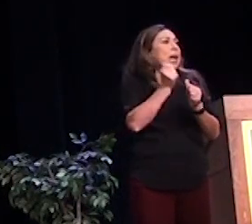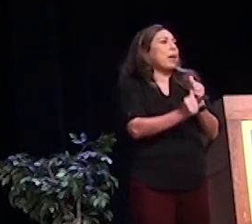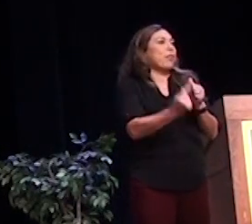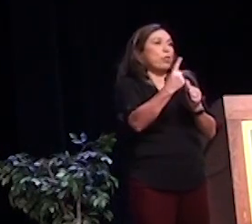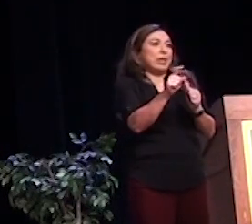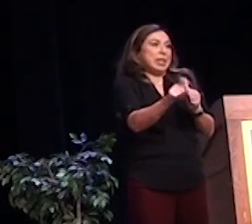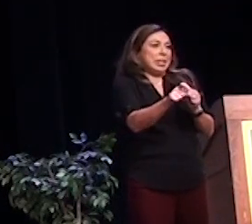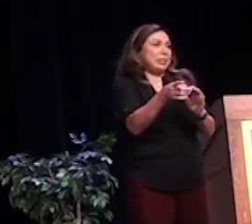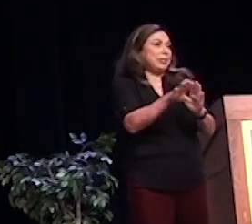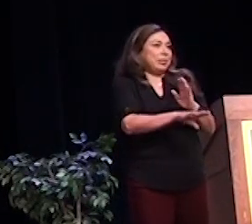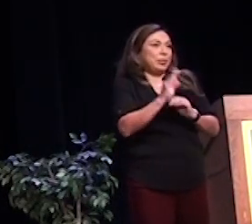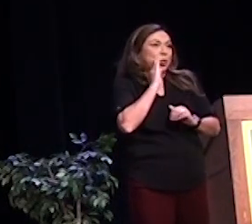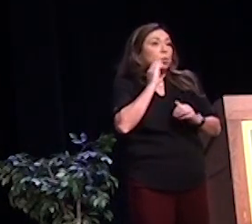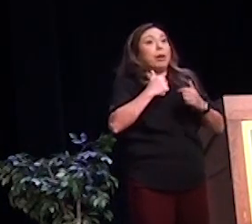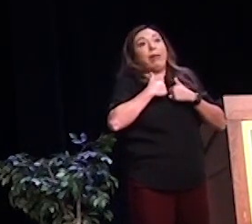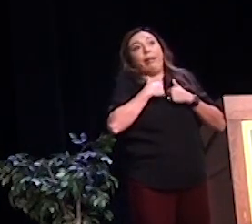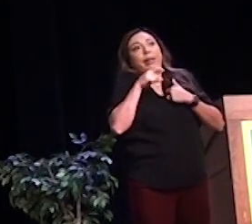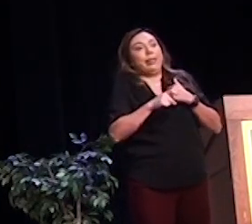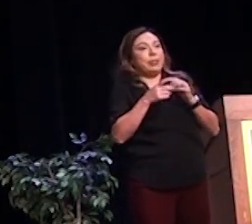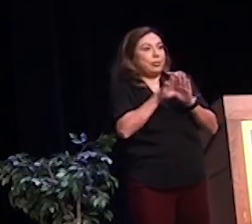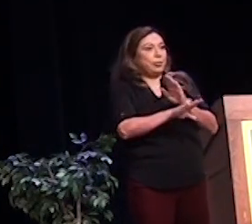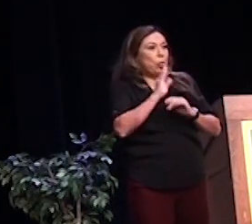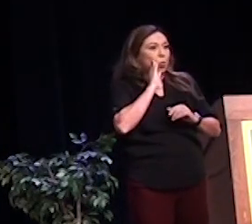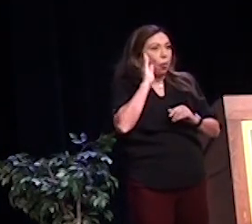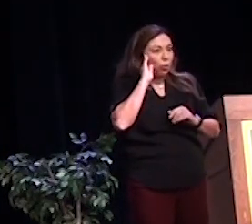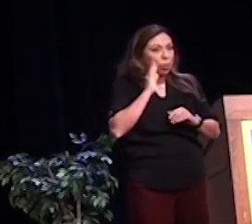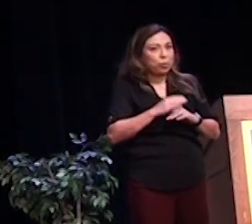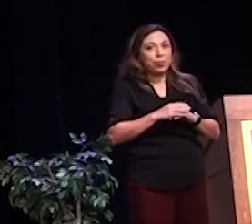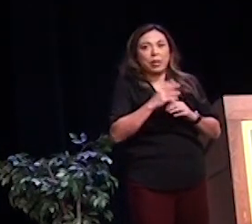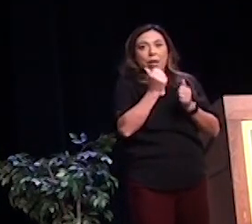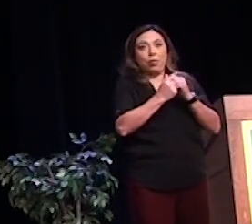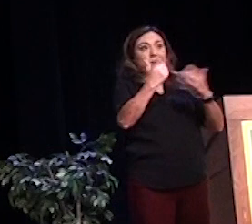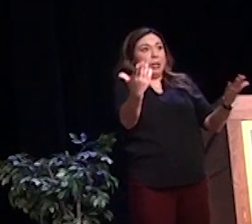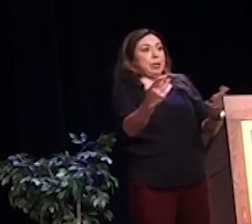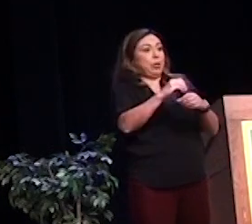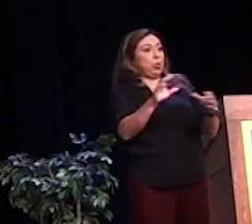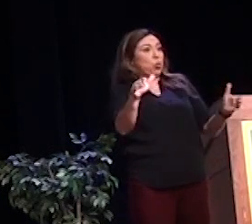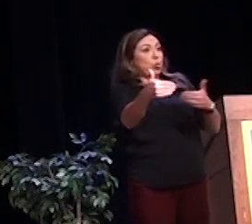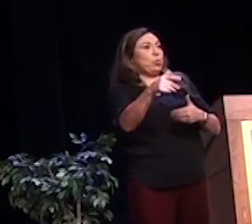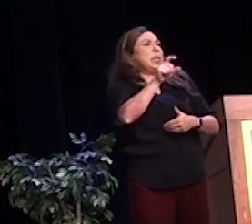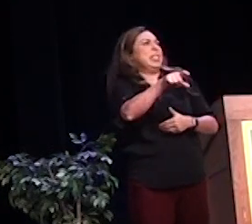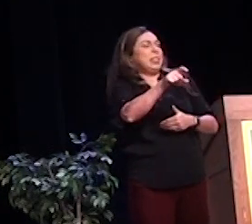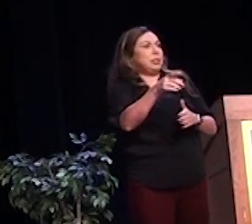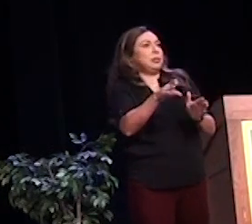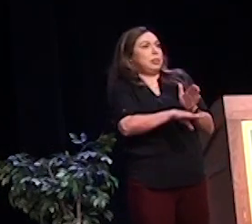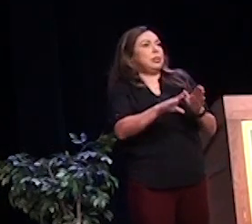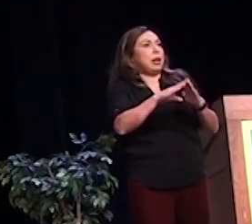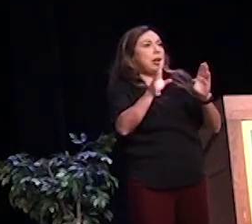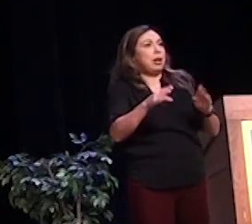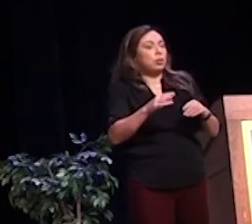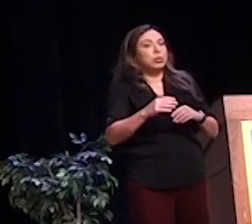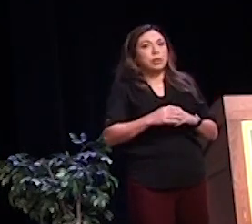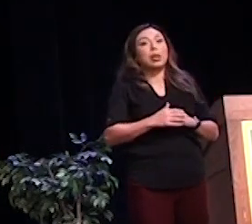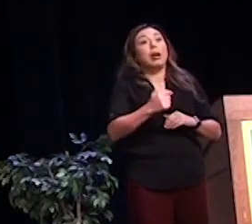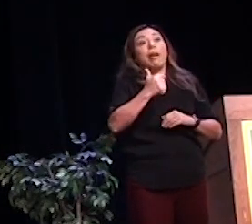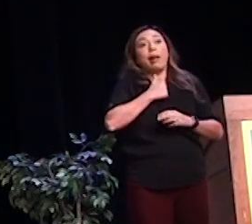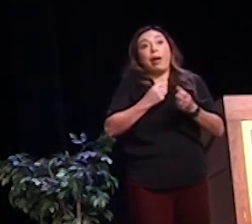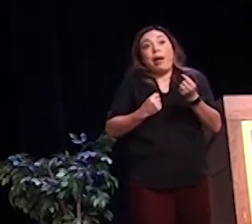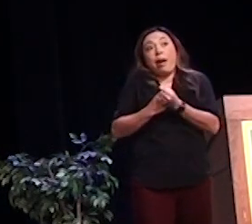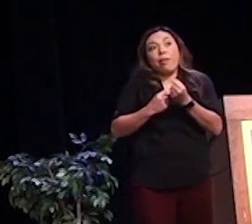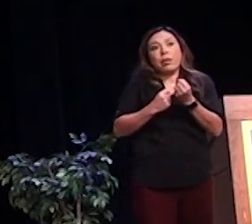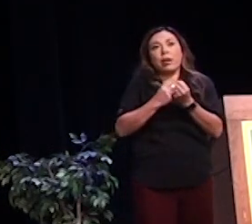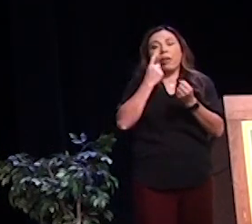needs affordable housing. I need affordable housing. Everyone in this room needs affordable housing. I'm an affordable housing